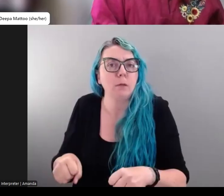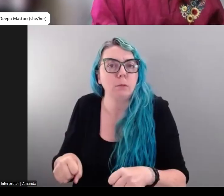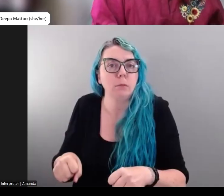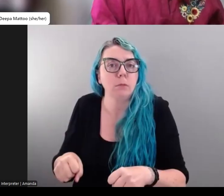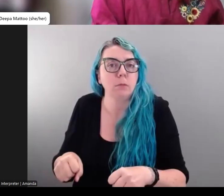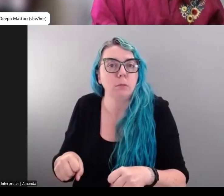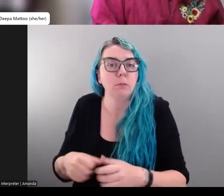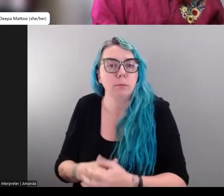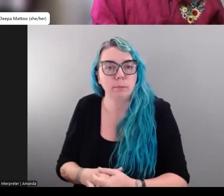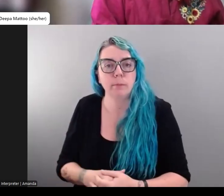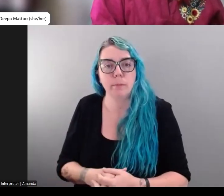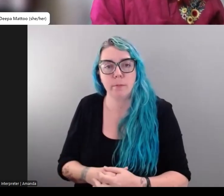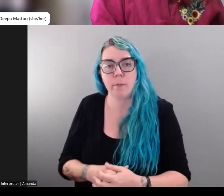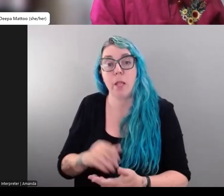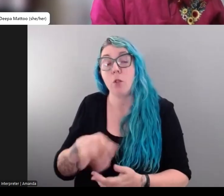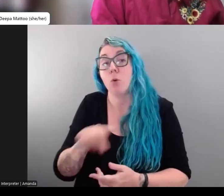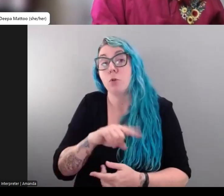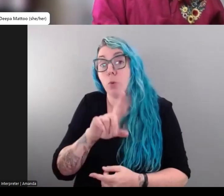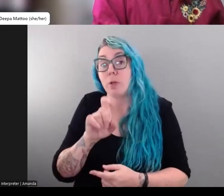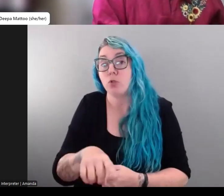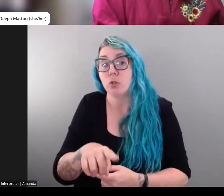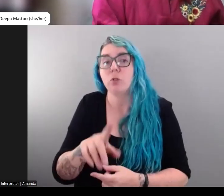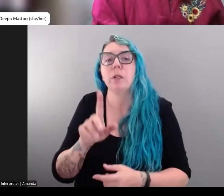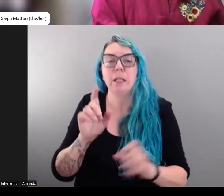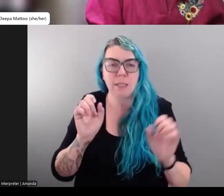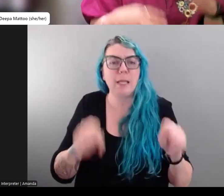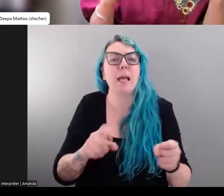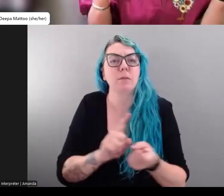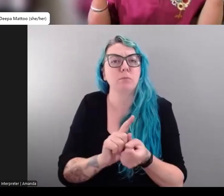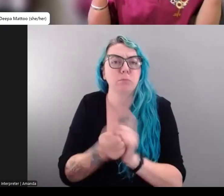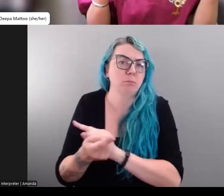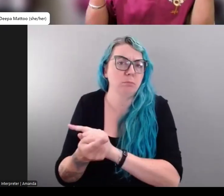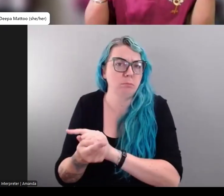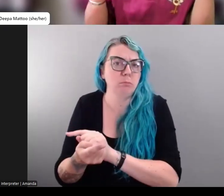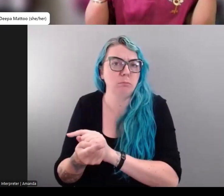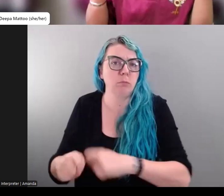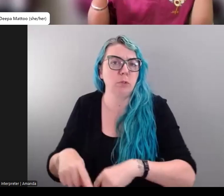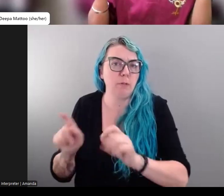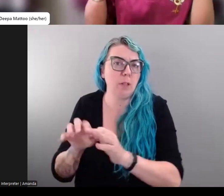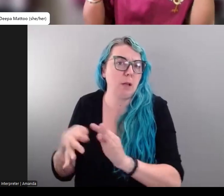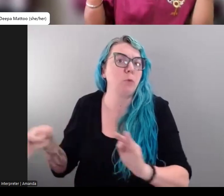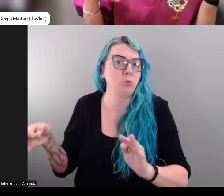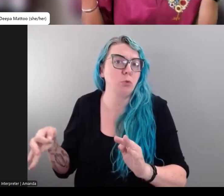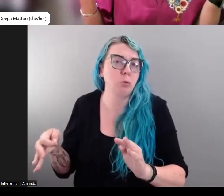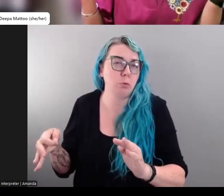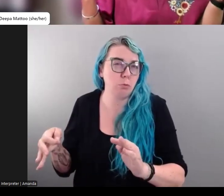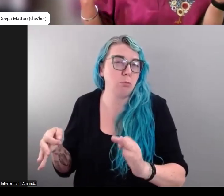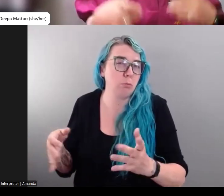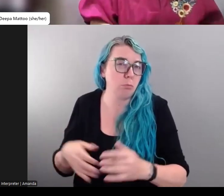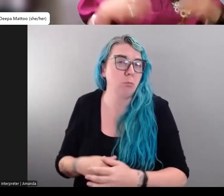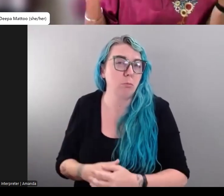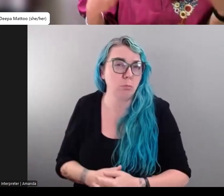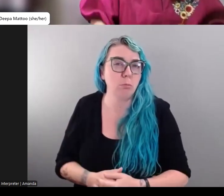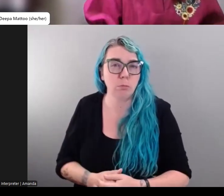made available in multiple languages, including French, with very little lead time because we have